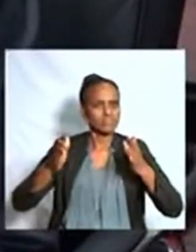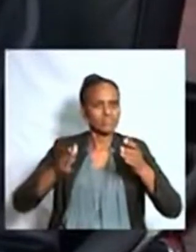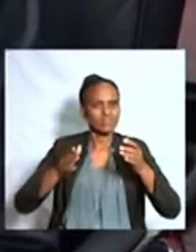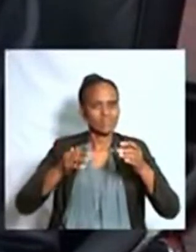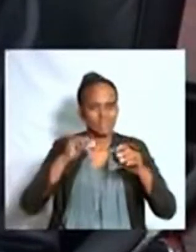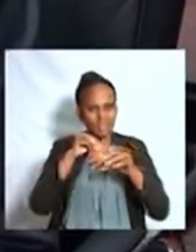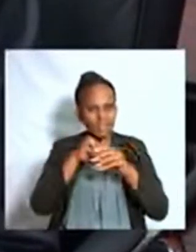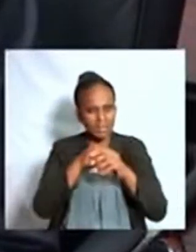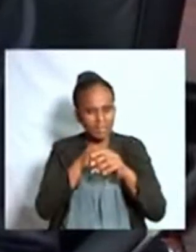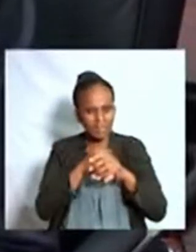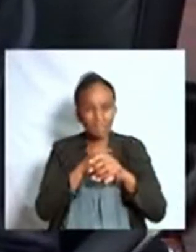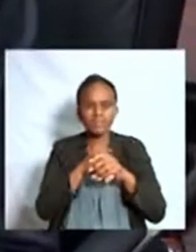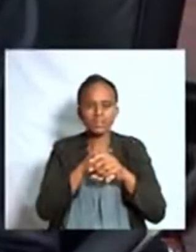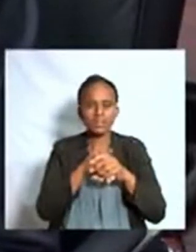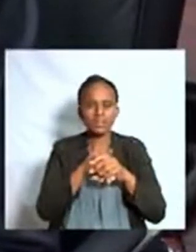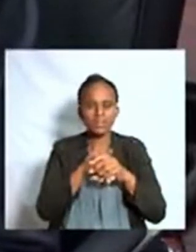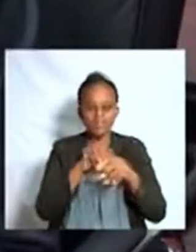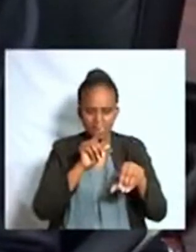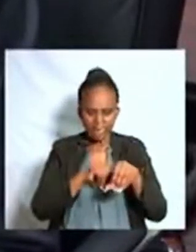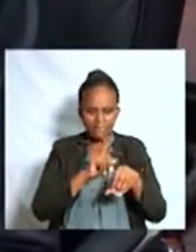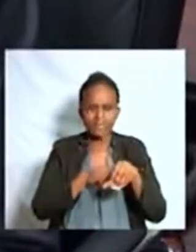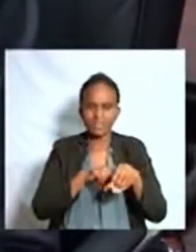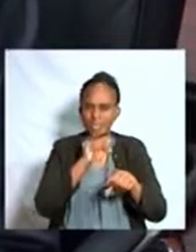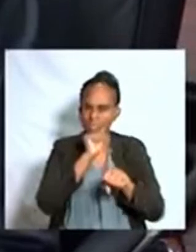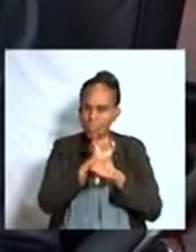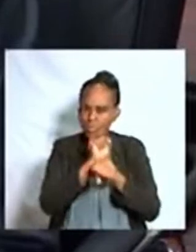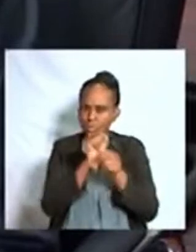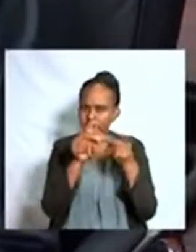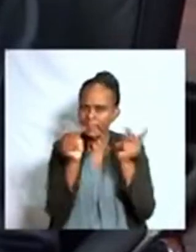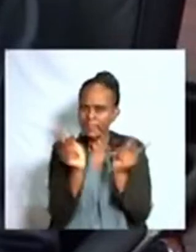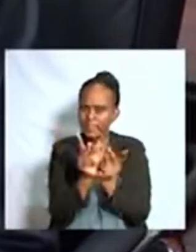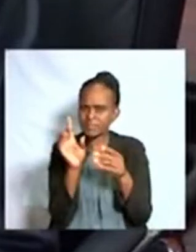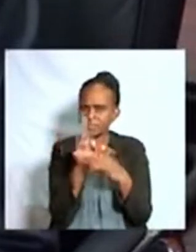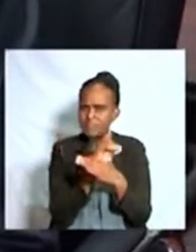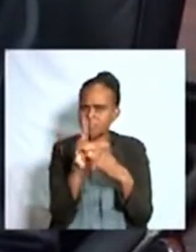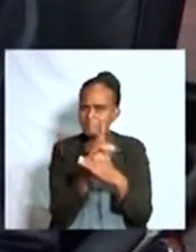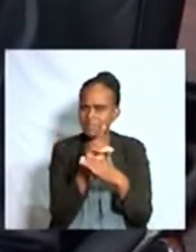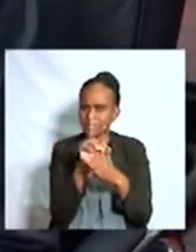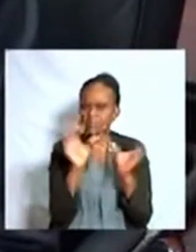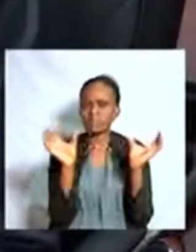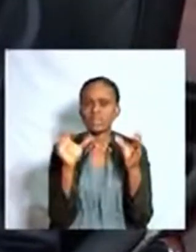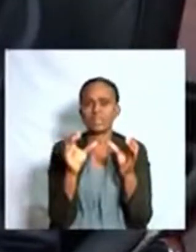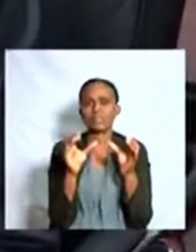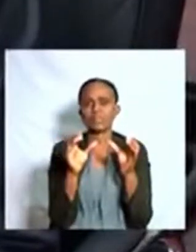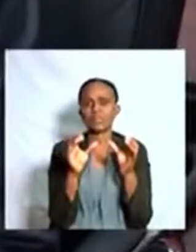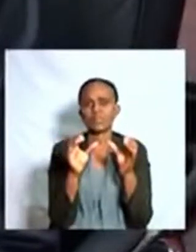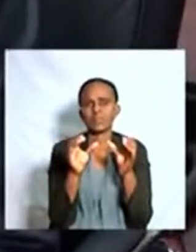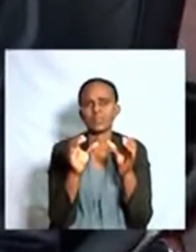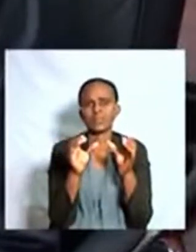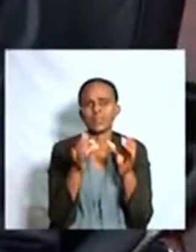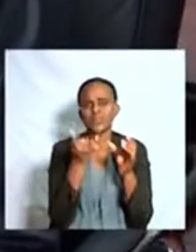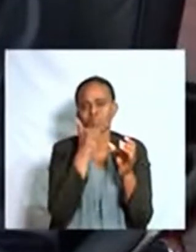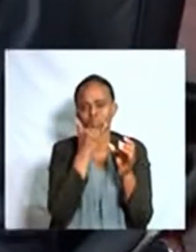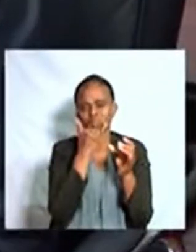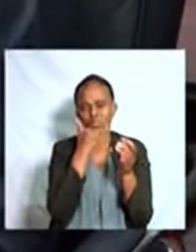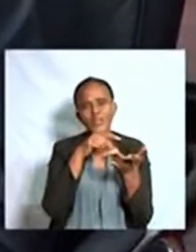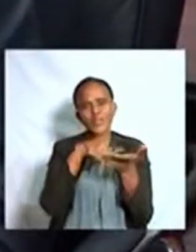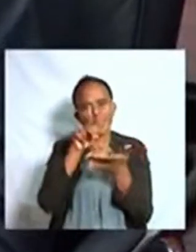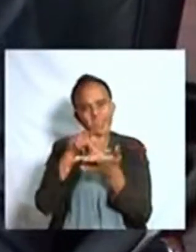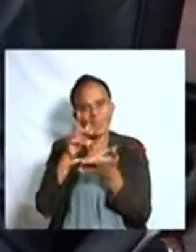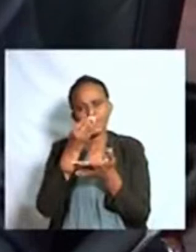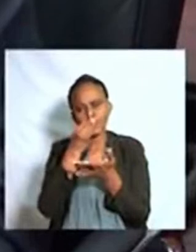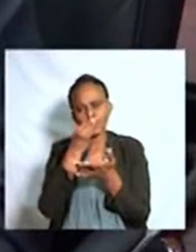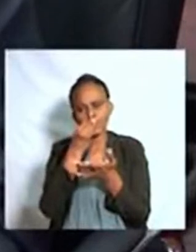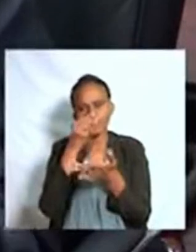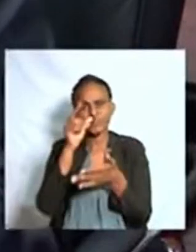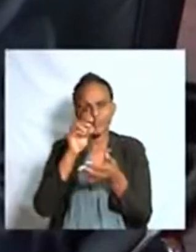within normal duty station. The council erroneously paid meal allowances in